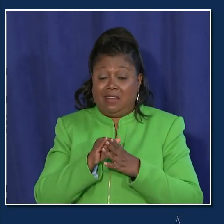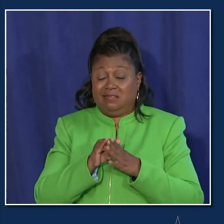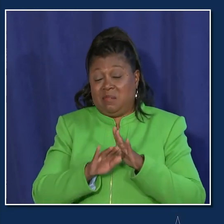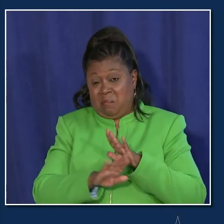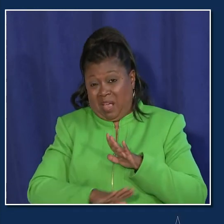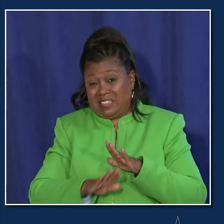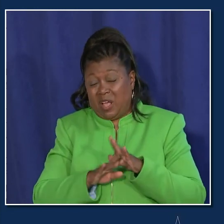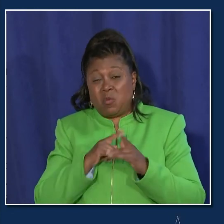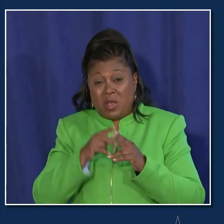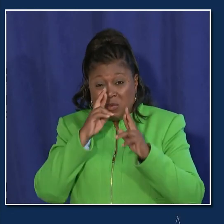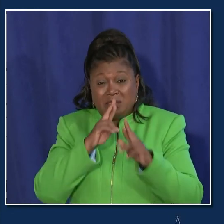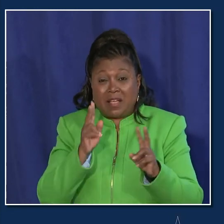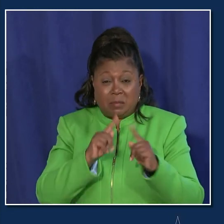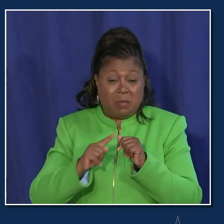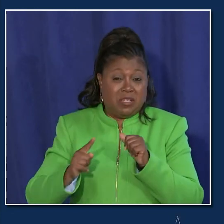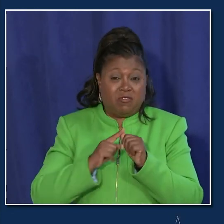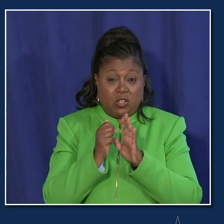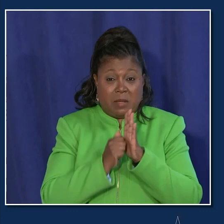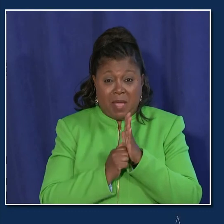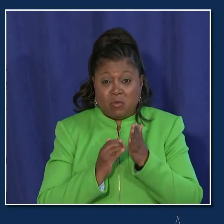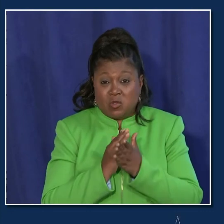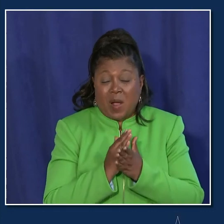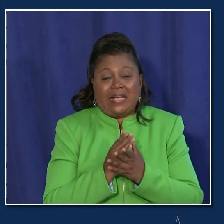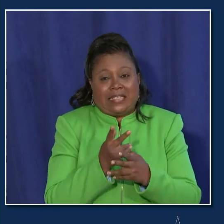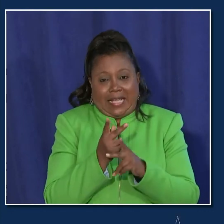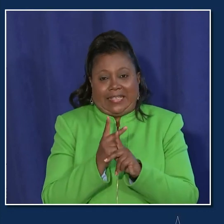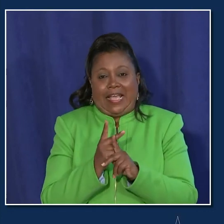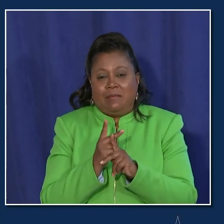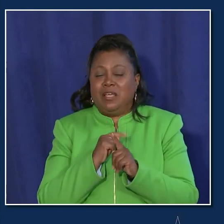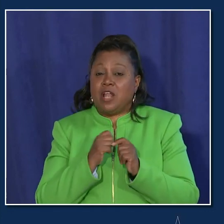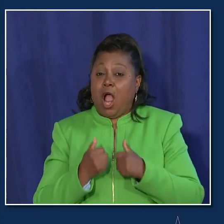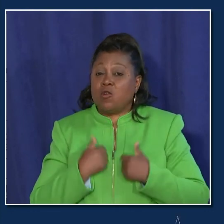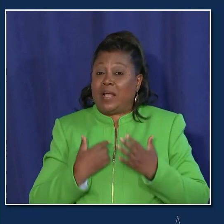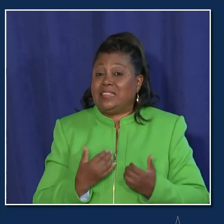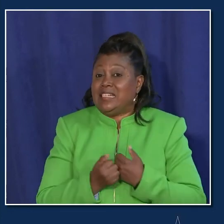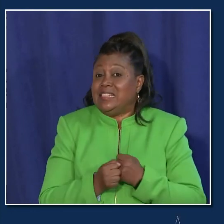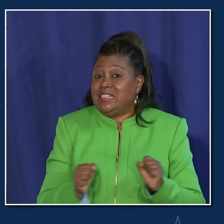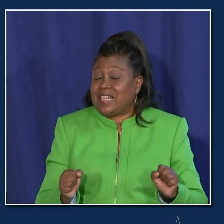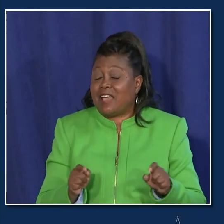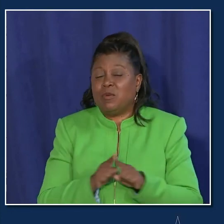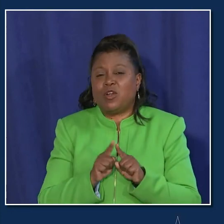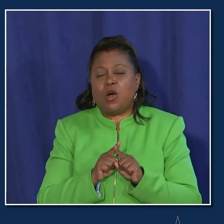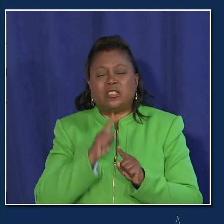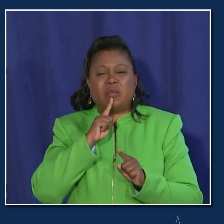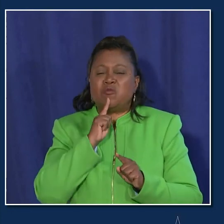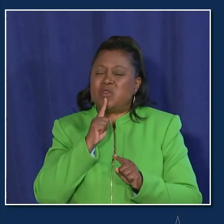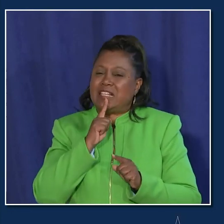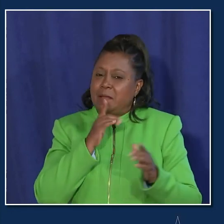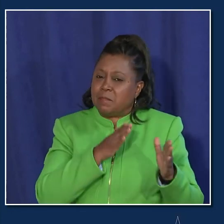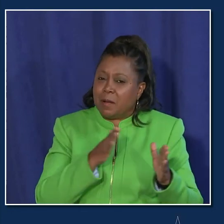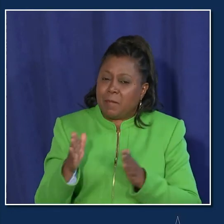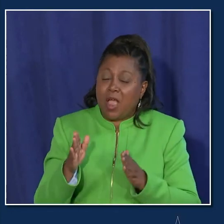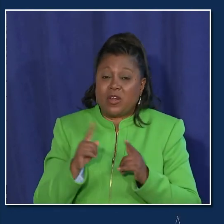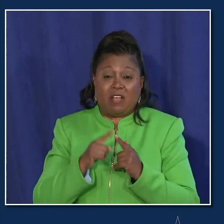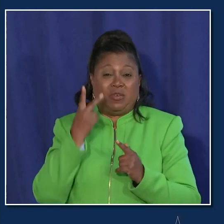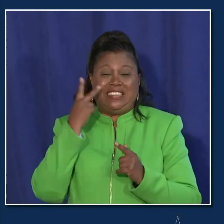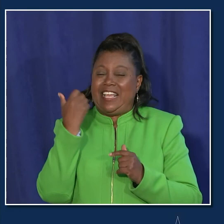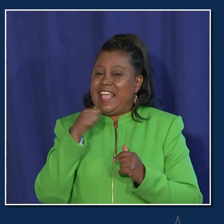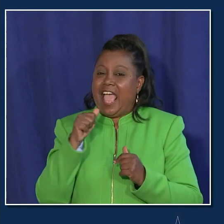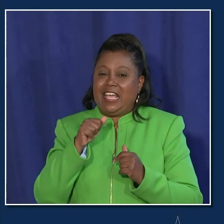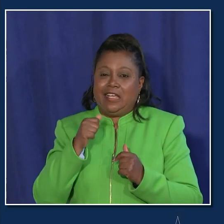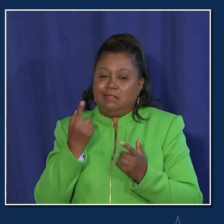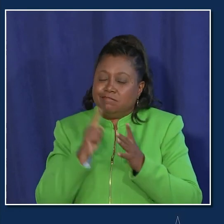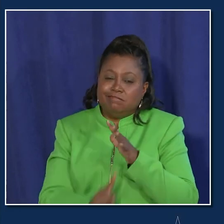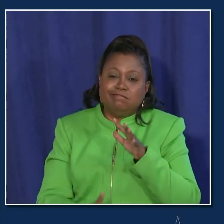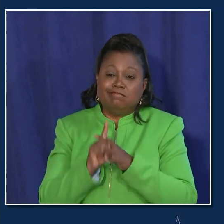fundamentally that we're respecting people's First Amendment rights and keeping our residents safe, but also being very prepared if we see any